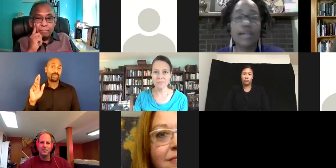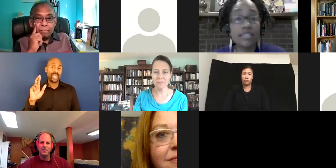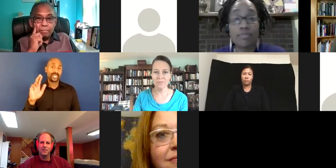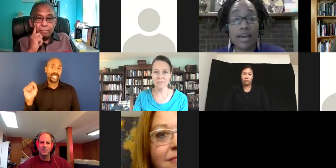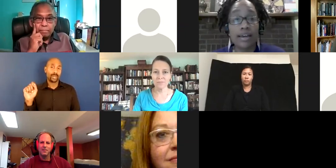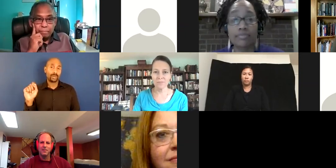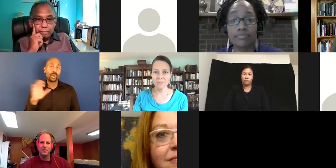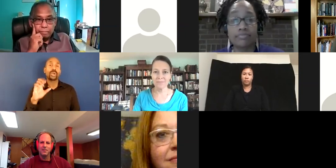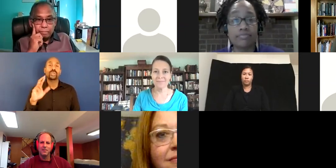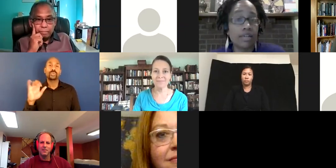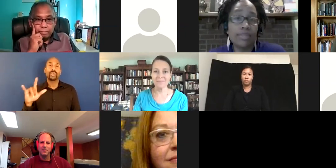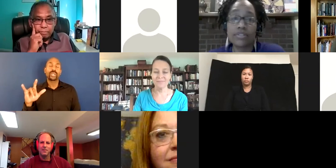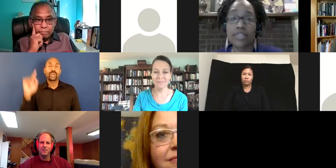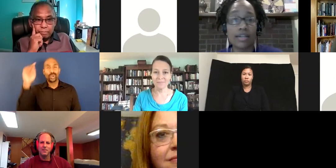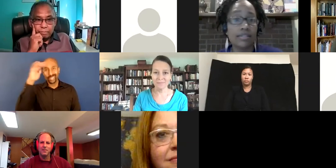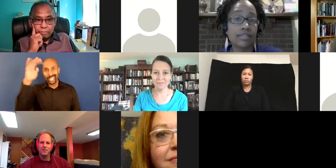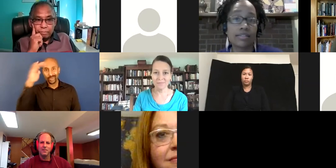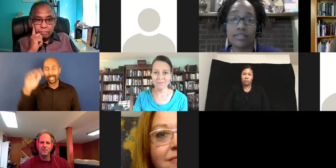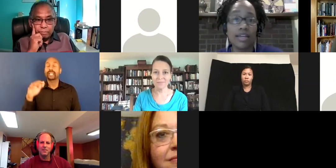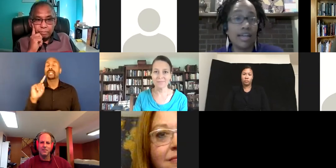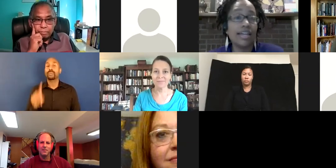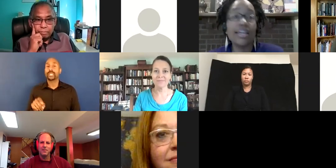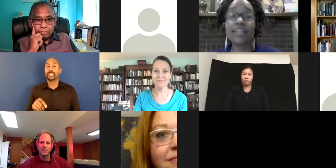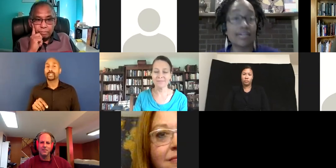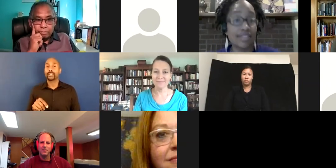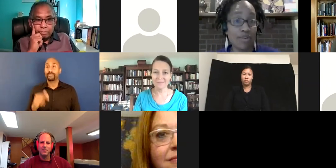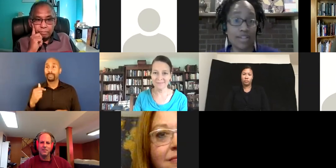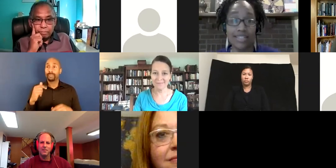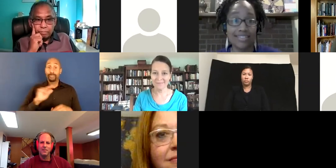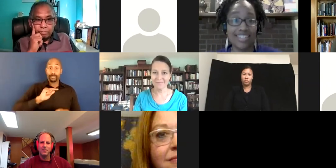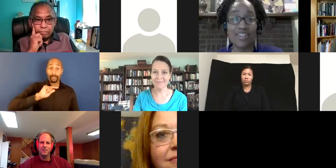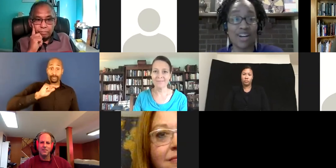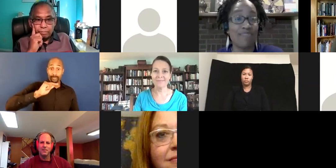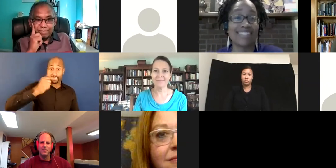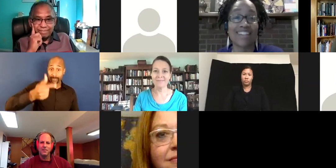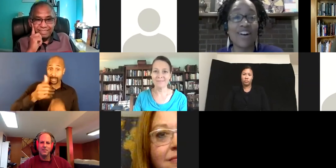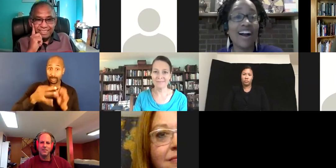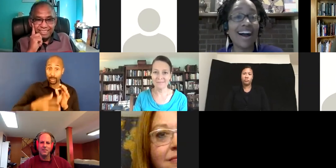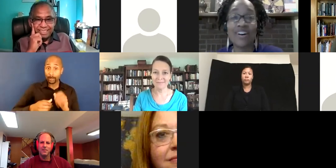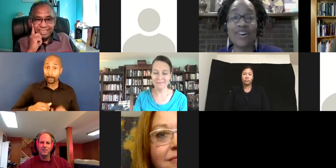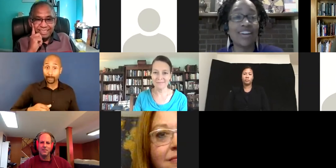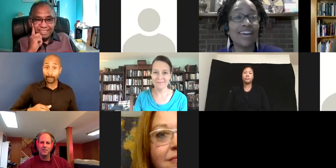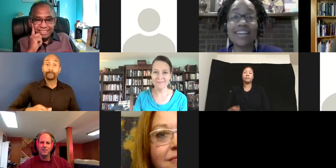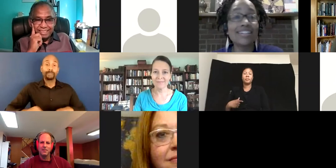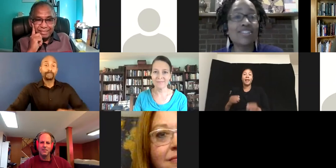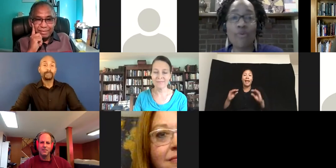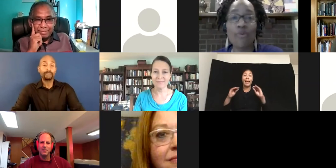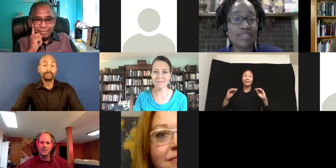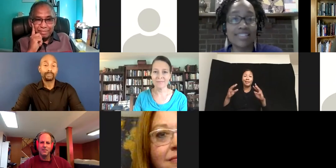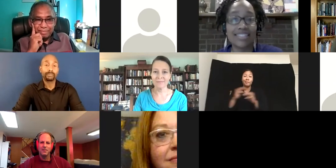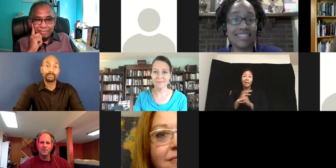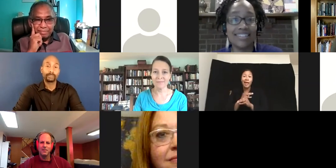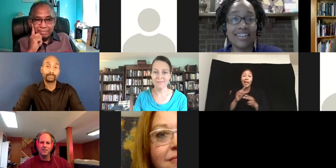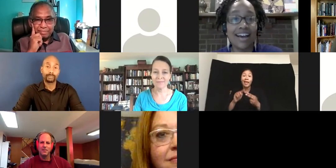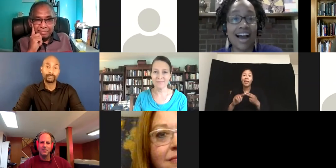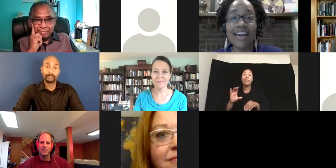I teach math and computer science and anything else I want to teach. You know what I mean? So I don't, there is no one